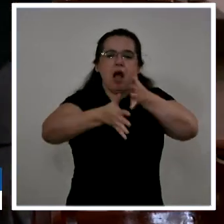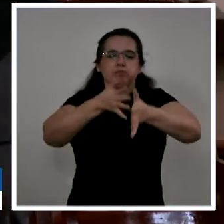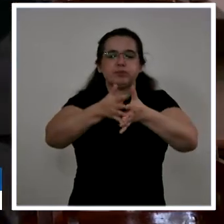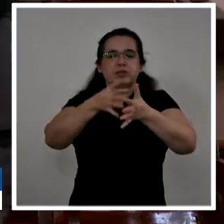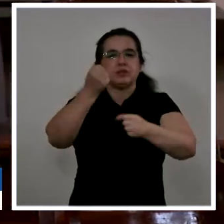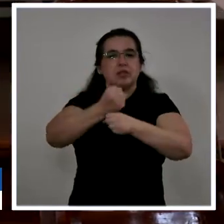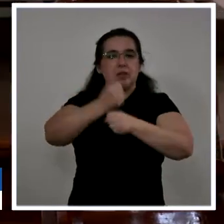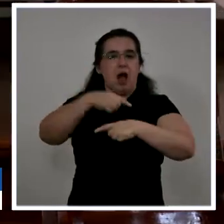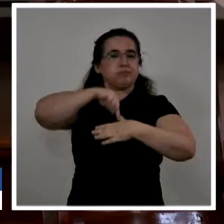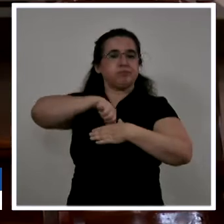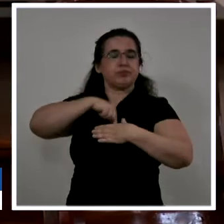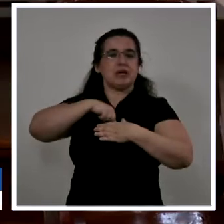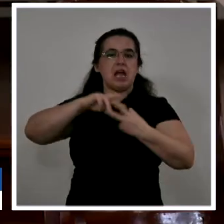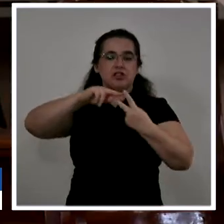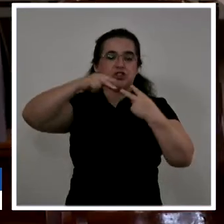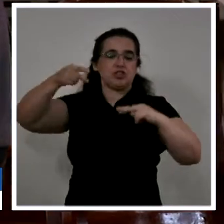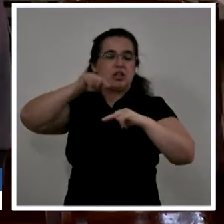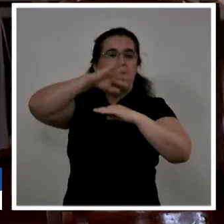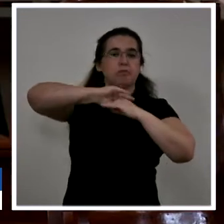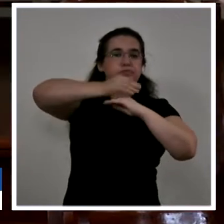a epigenética. Okay.